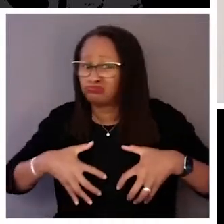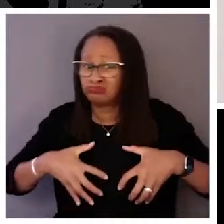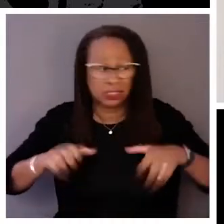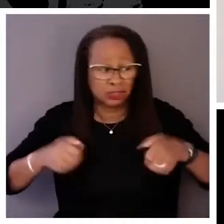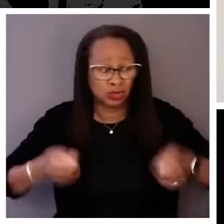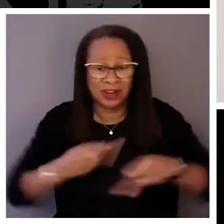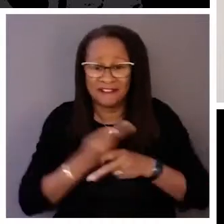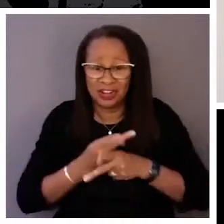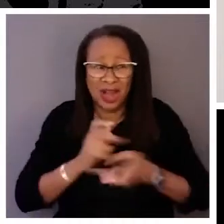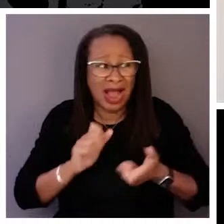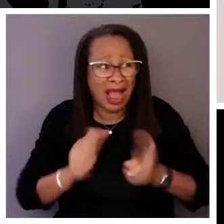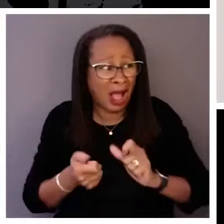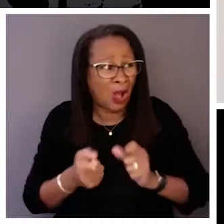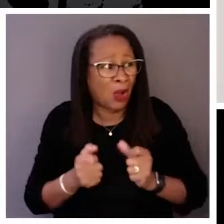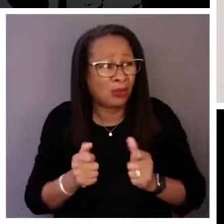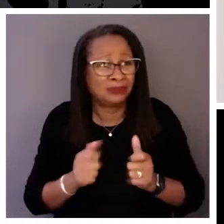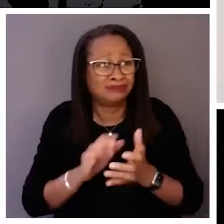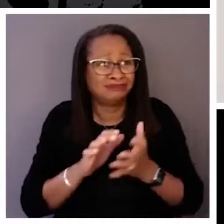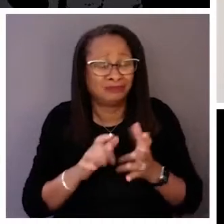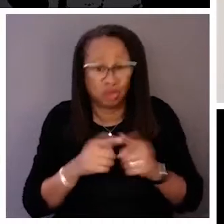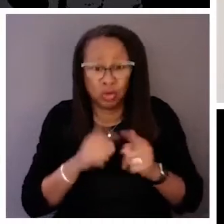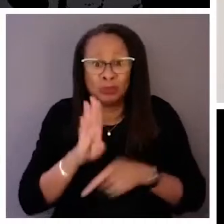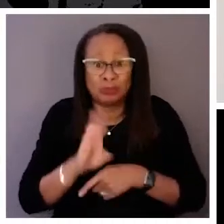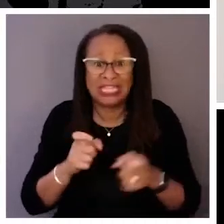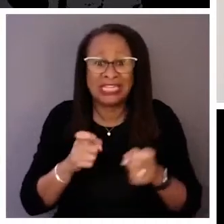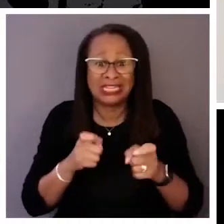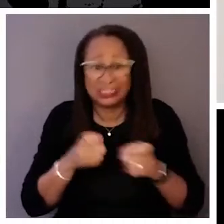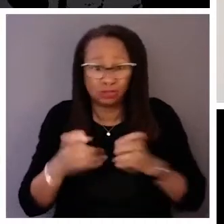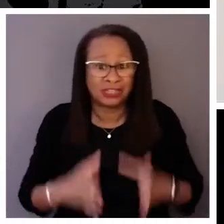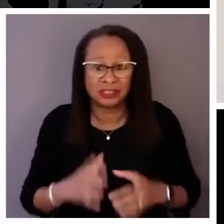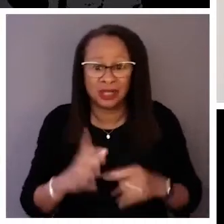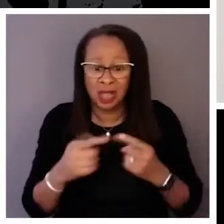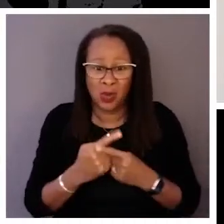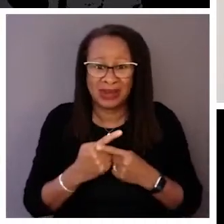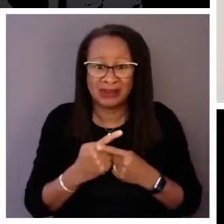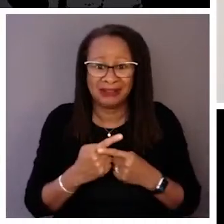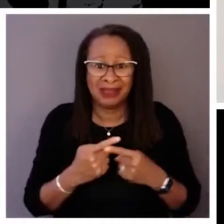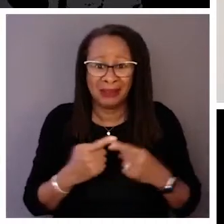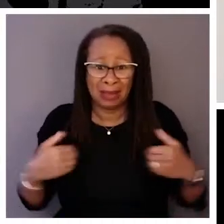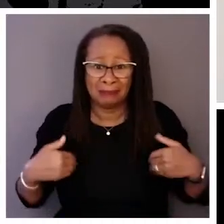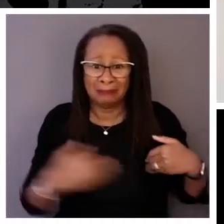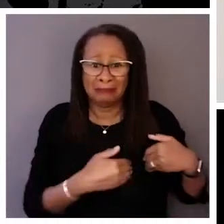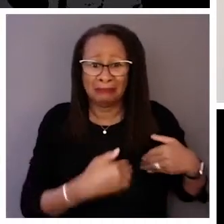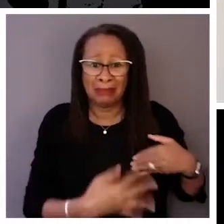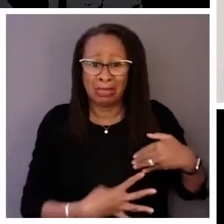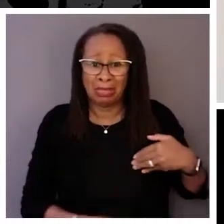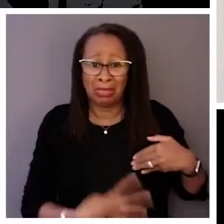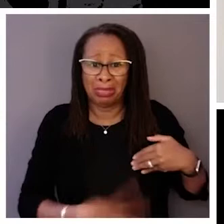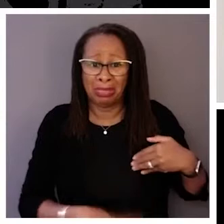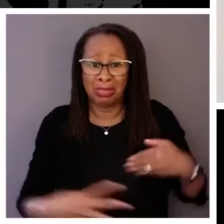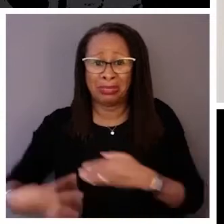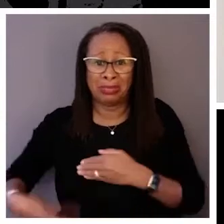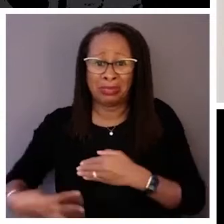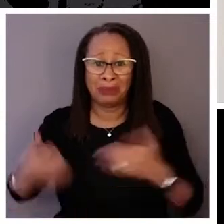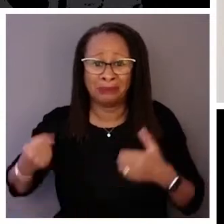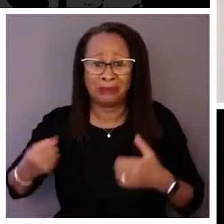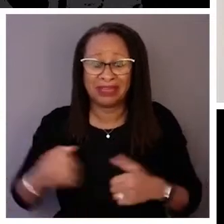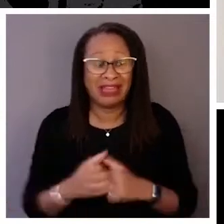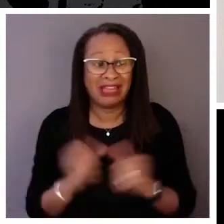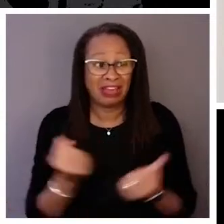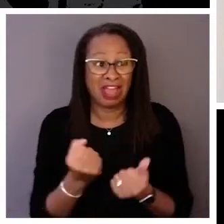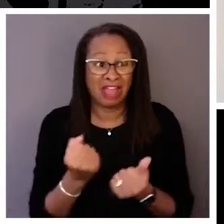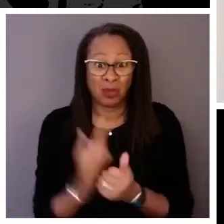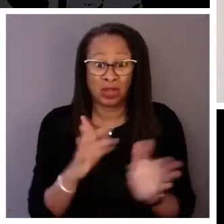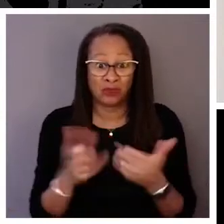trying to figure out how to be a director when my breasts were leaking and everyone was looking at me for,